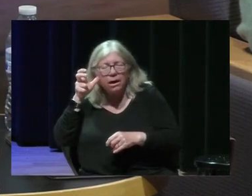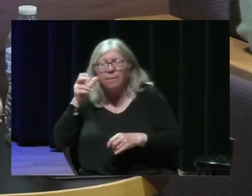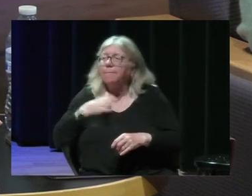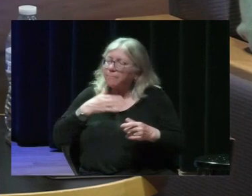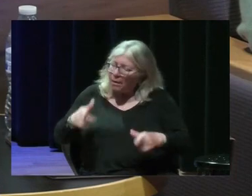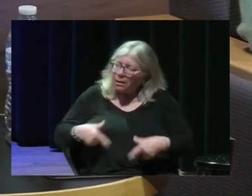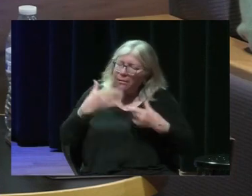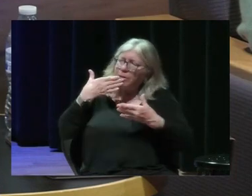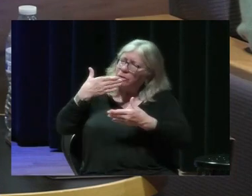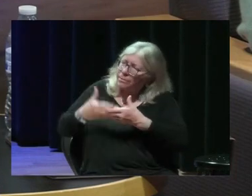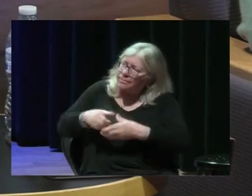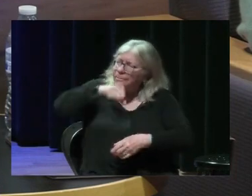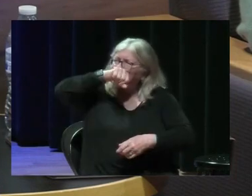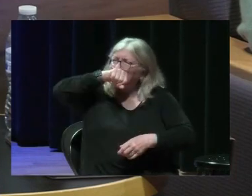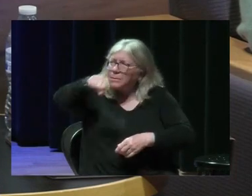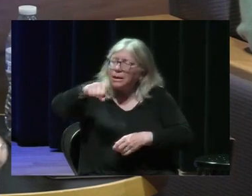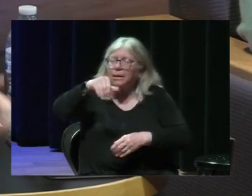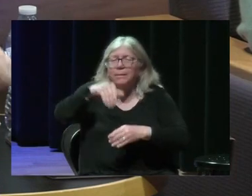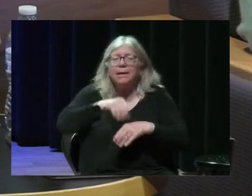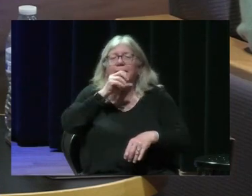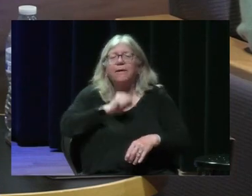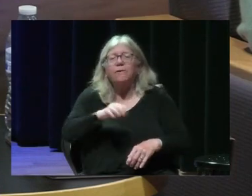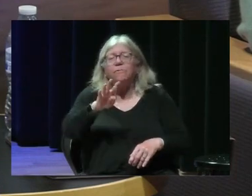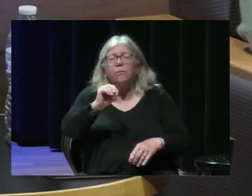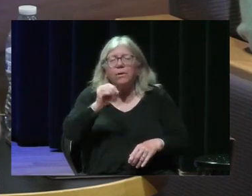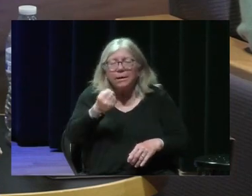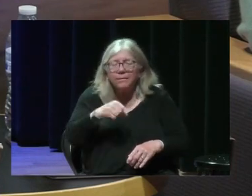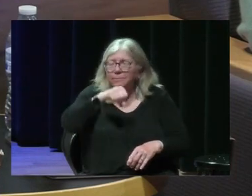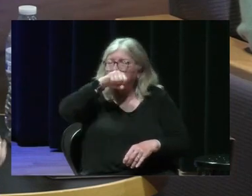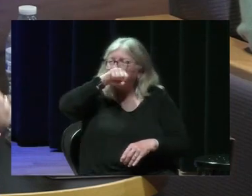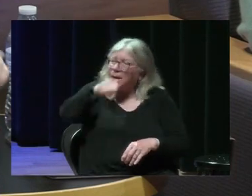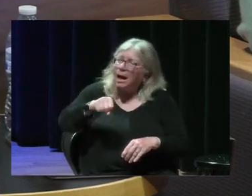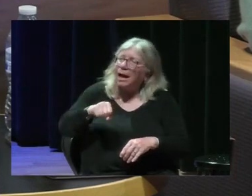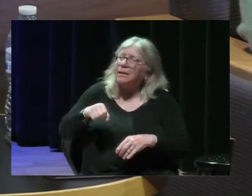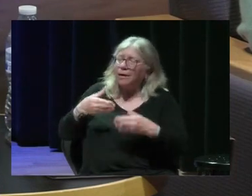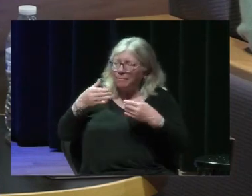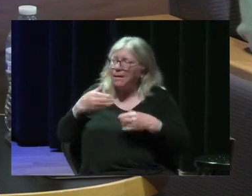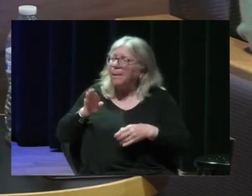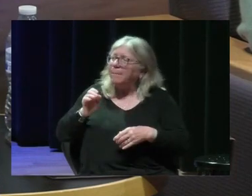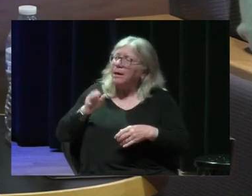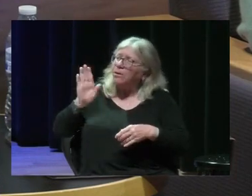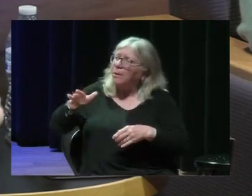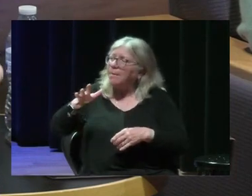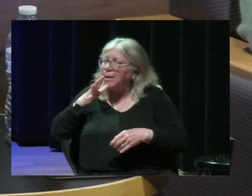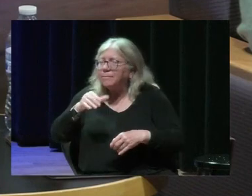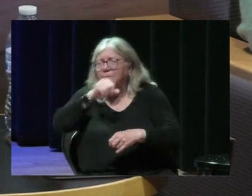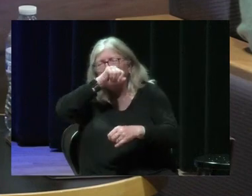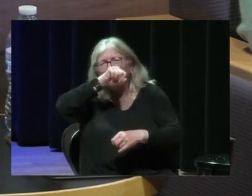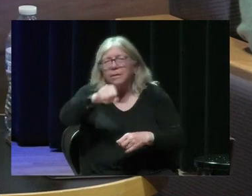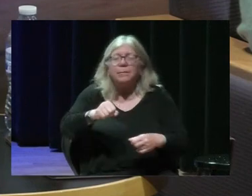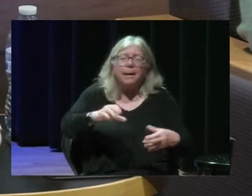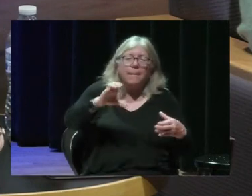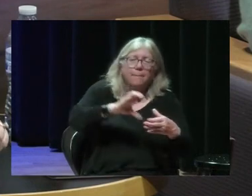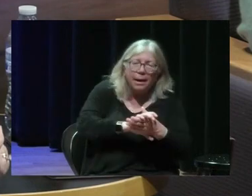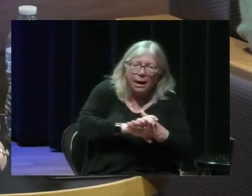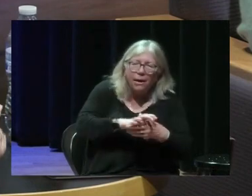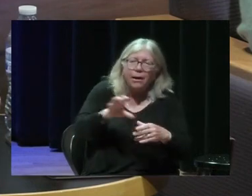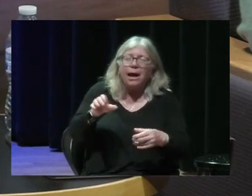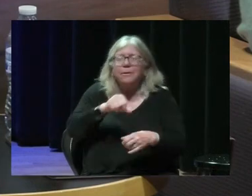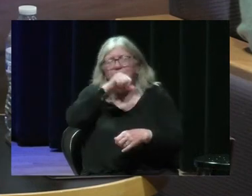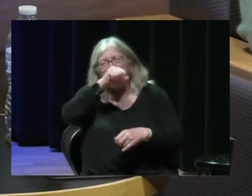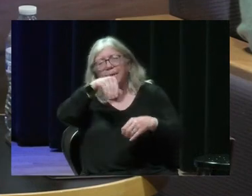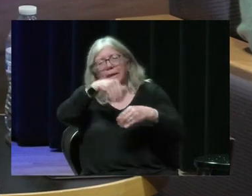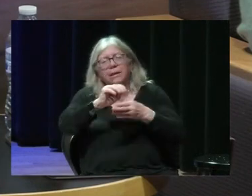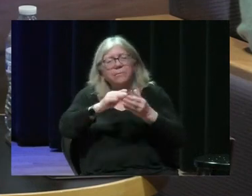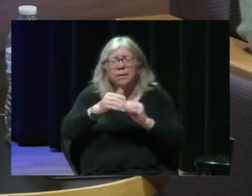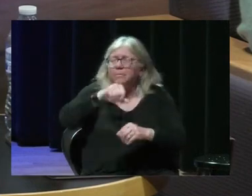good. I love being in my 40s. I love being your mother. I love being married. I love being a member of this community. I